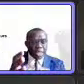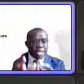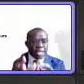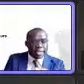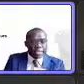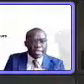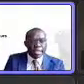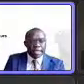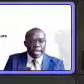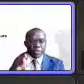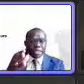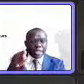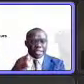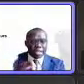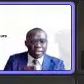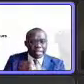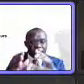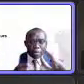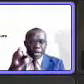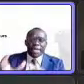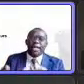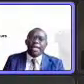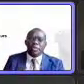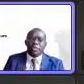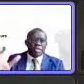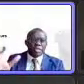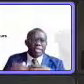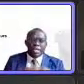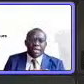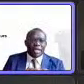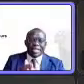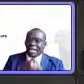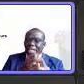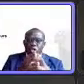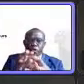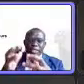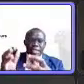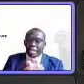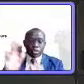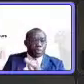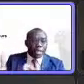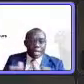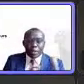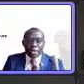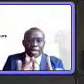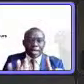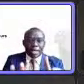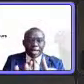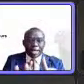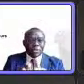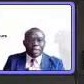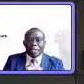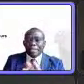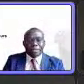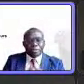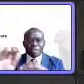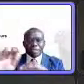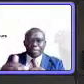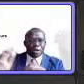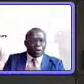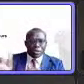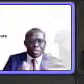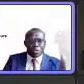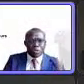In 2006, 2007, the number one airlines was the likes of SAA. Ethiopian Airlines was actually